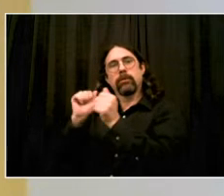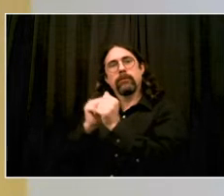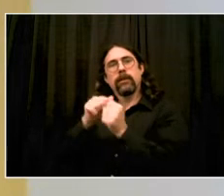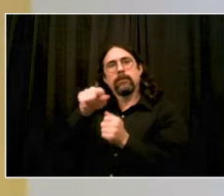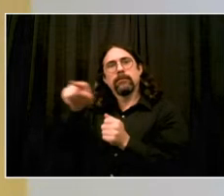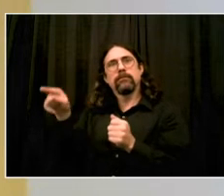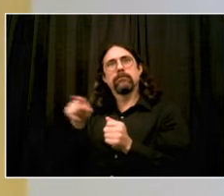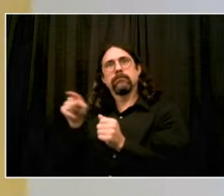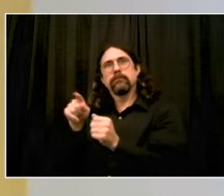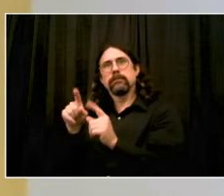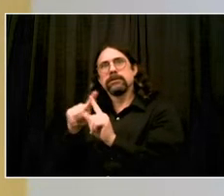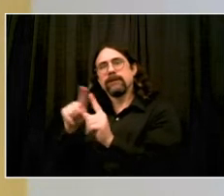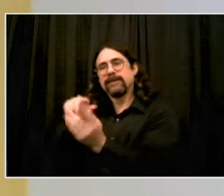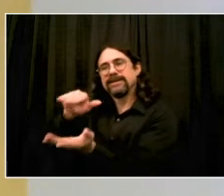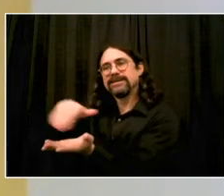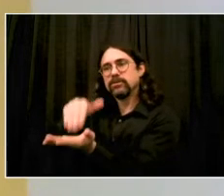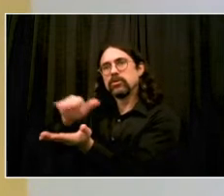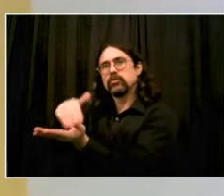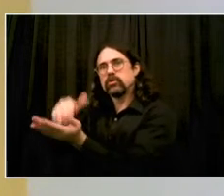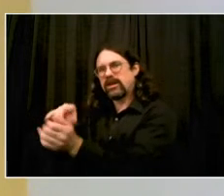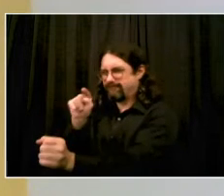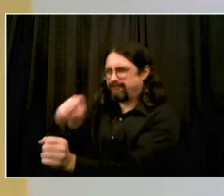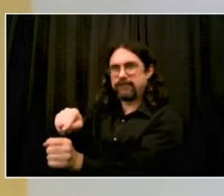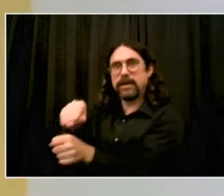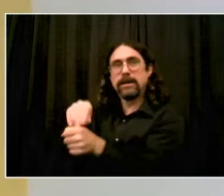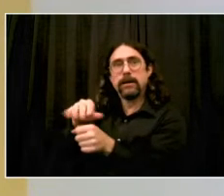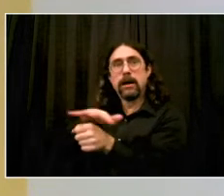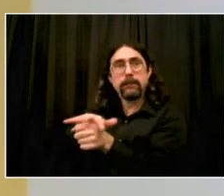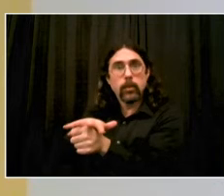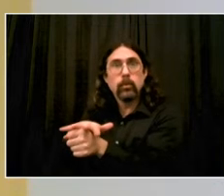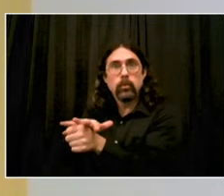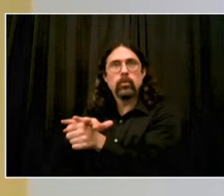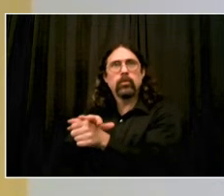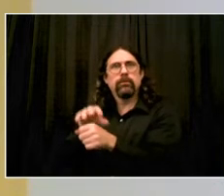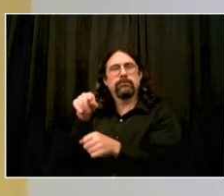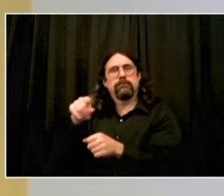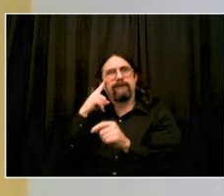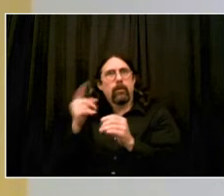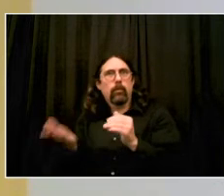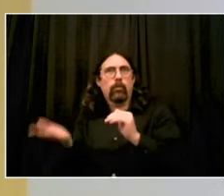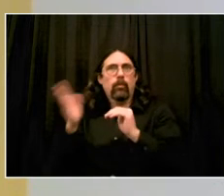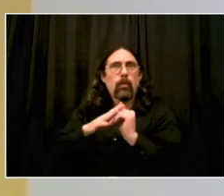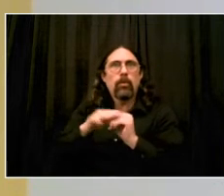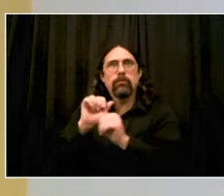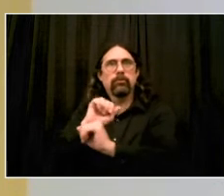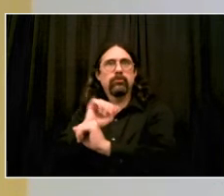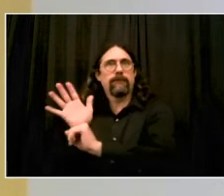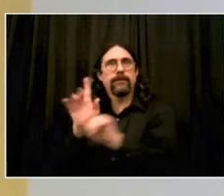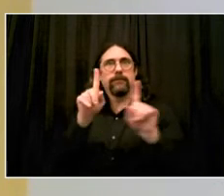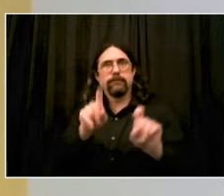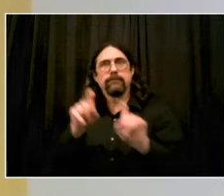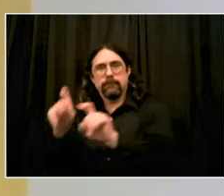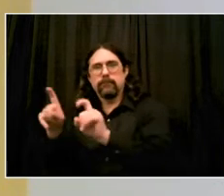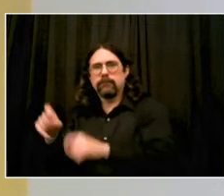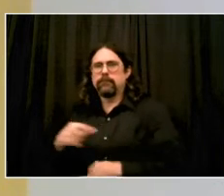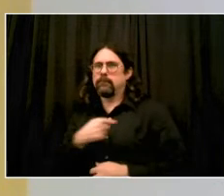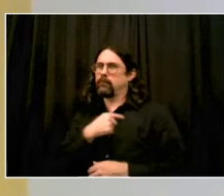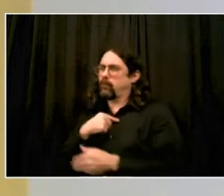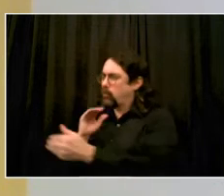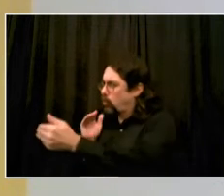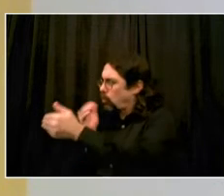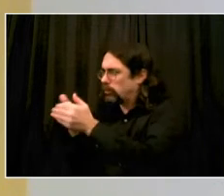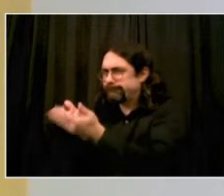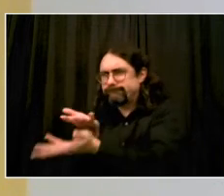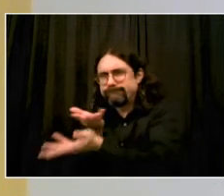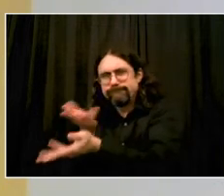we are continuing to do our tele-engagement in community, specifically when we're seeing a higher number of cases